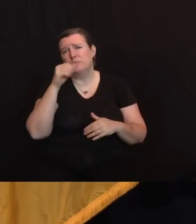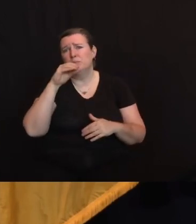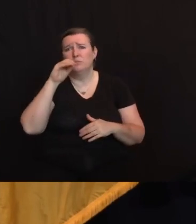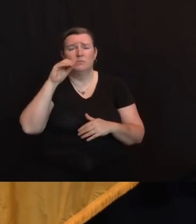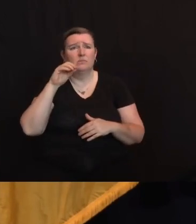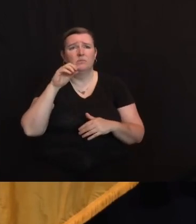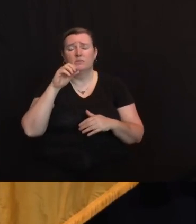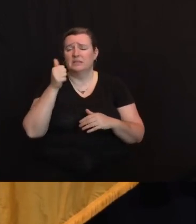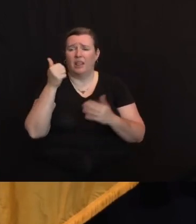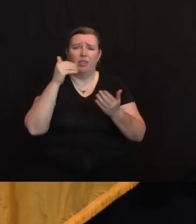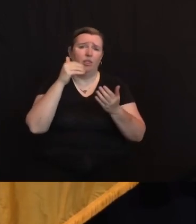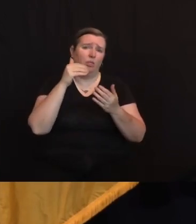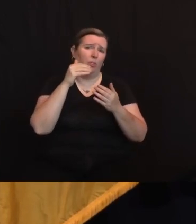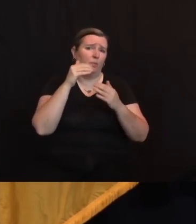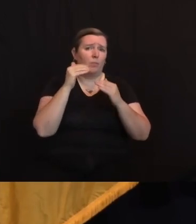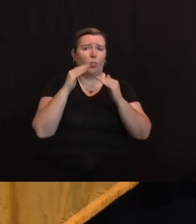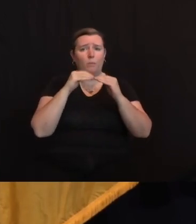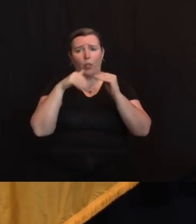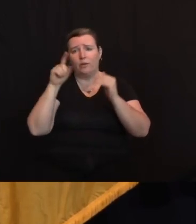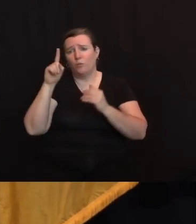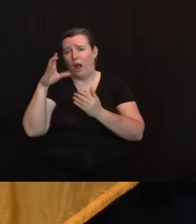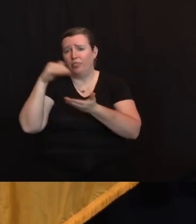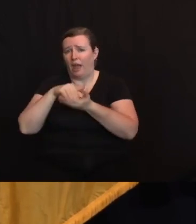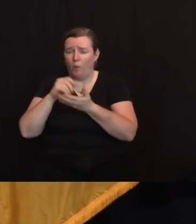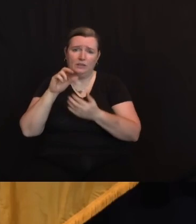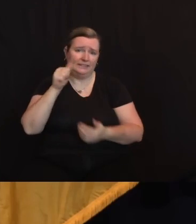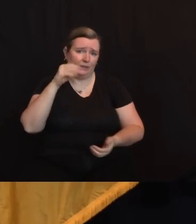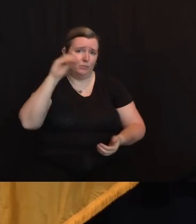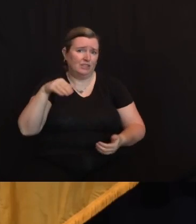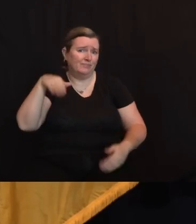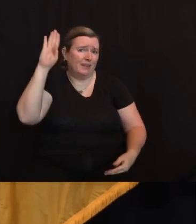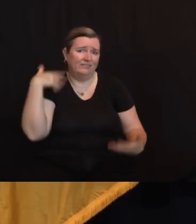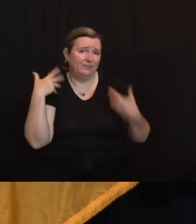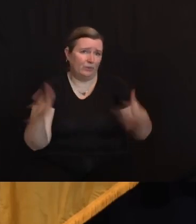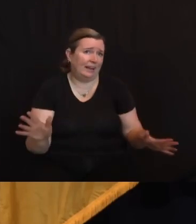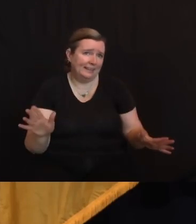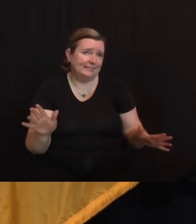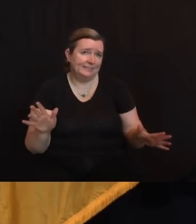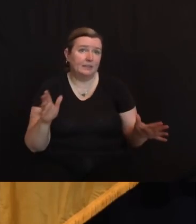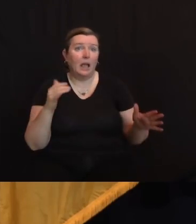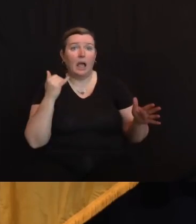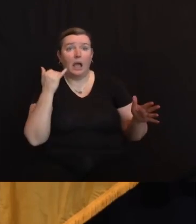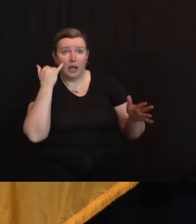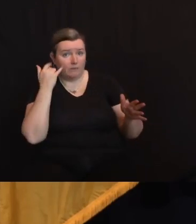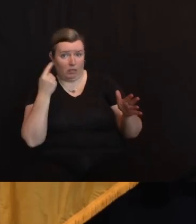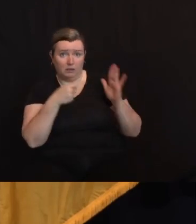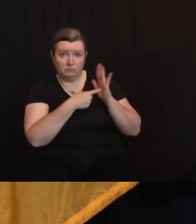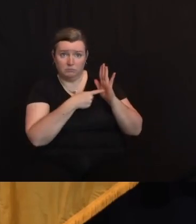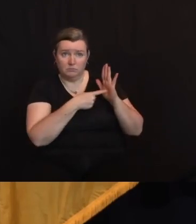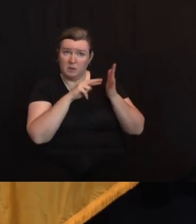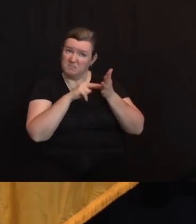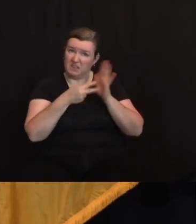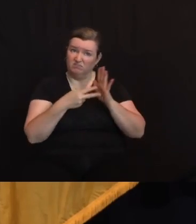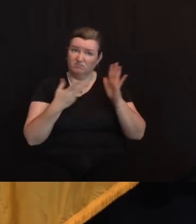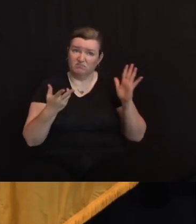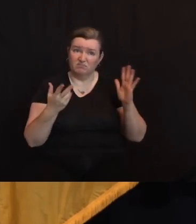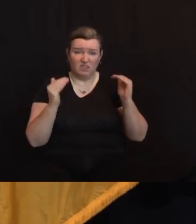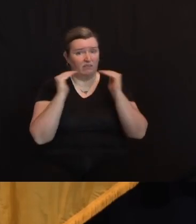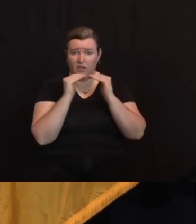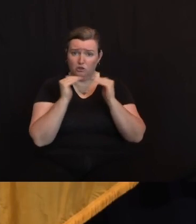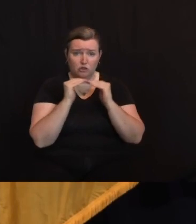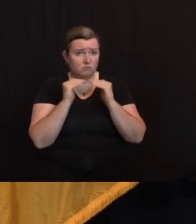spot positivity rate. But if we did, please God we don't, frankly, I think that allows the equivalents of us in